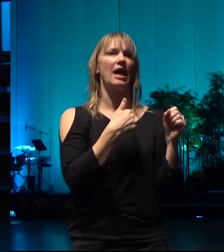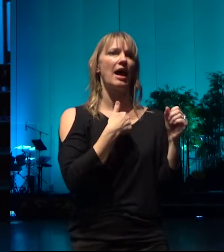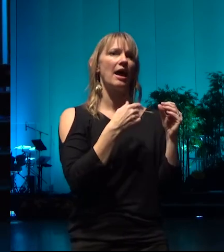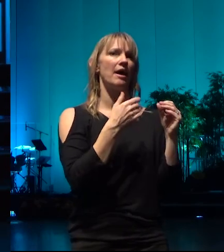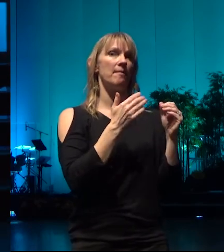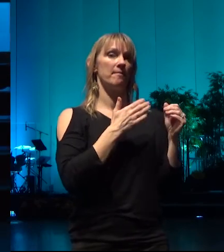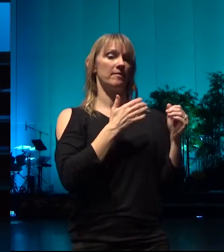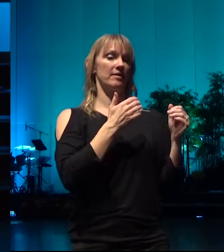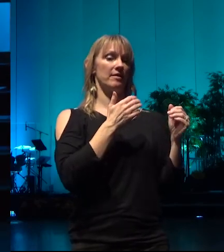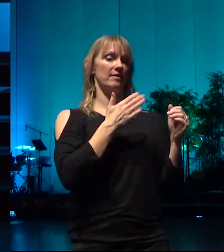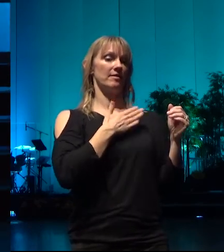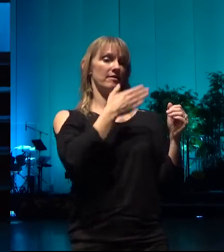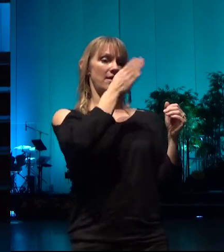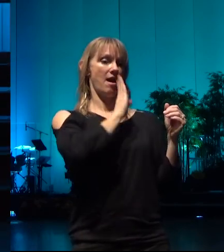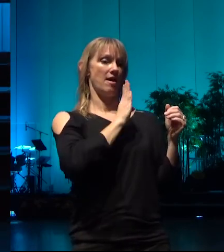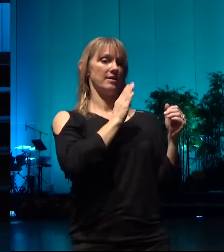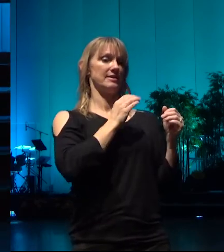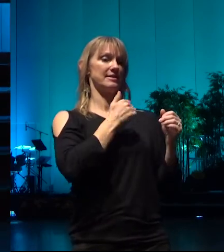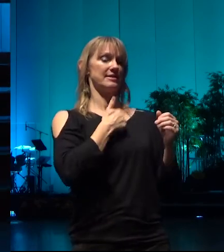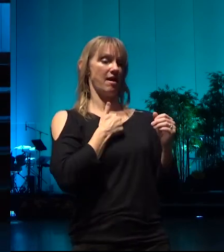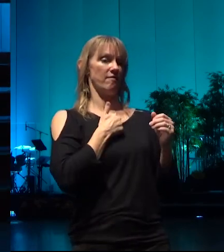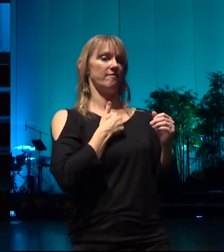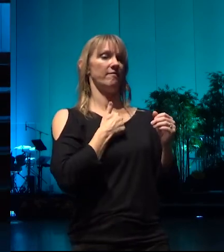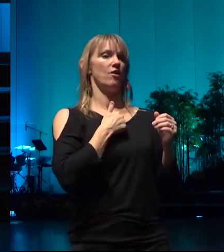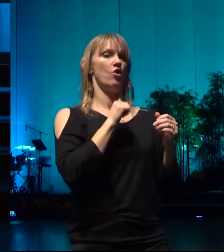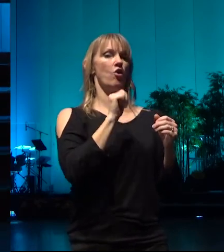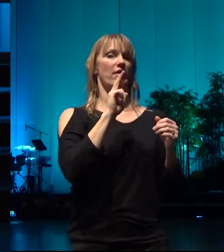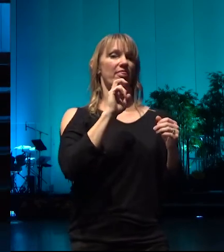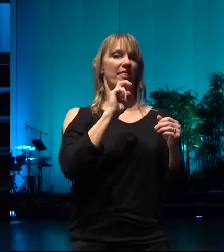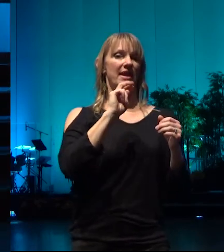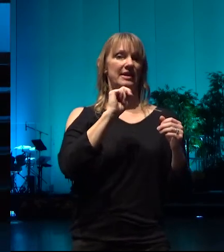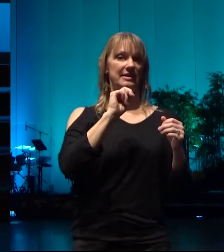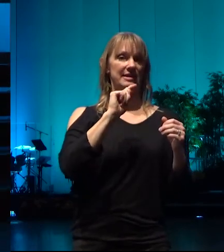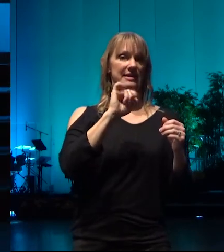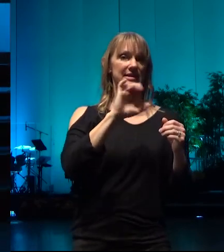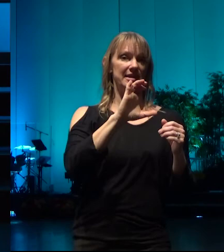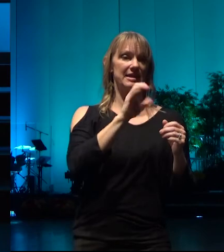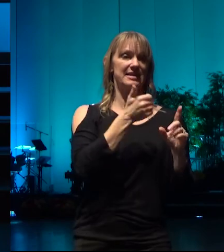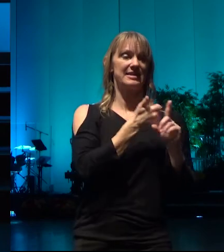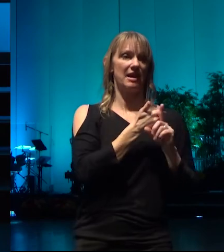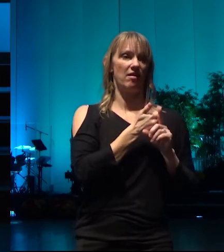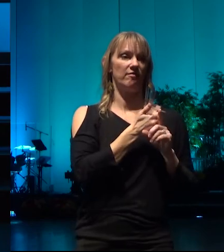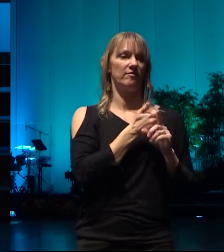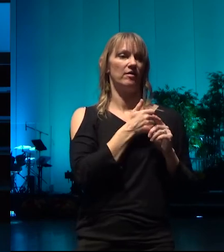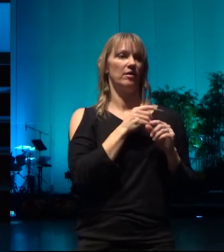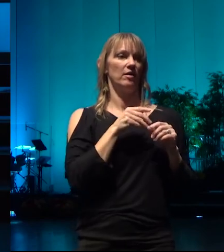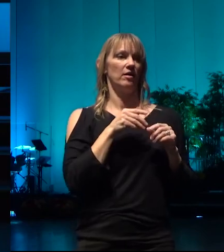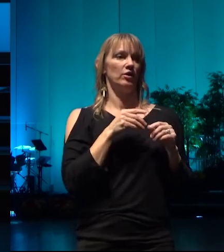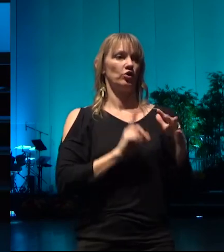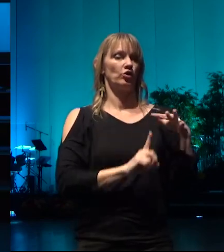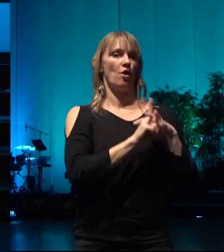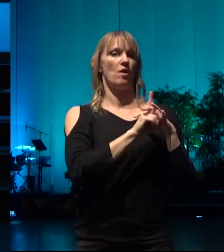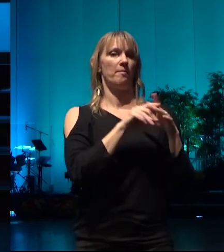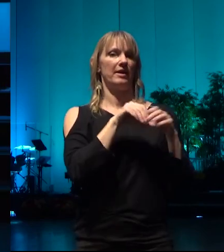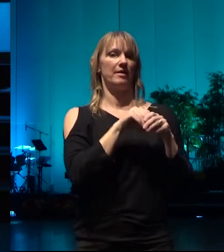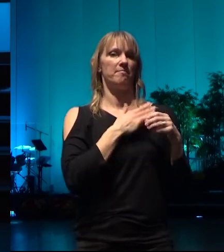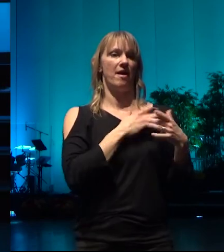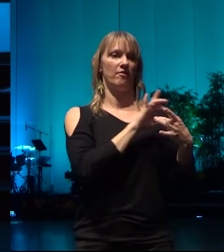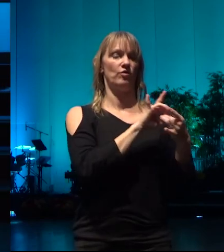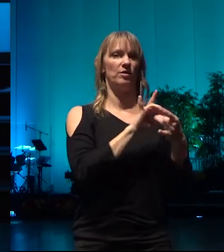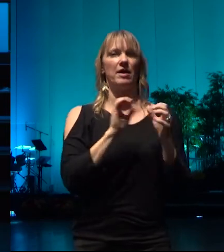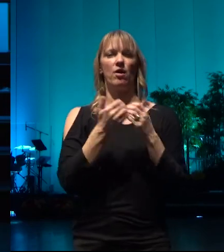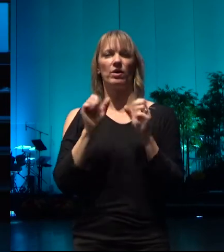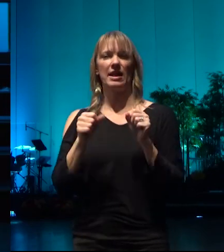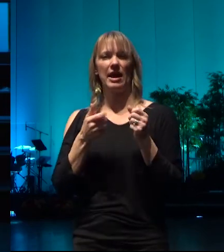allow other people to share themselves with me in a way that's authentic and real? And I think if we look at our lives,